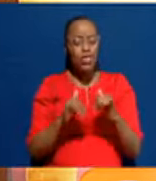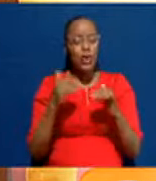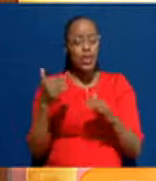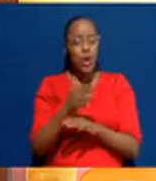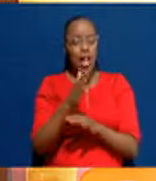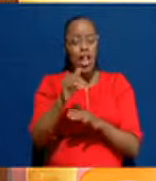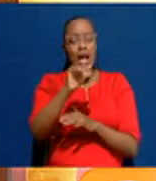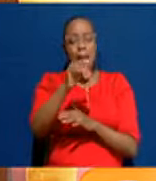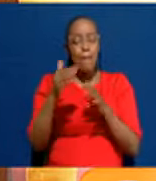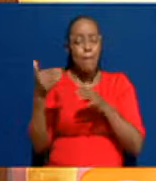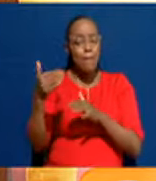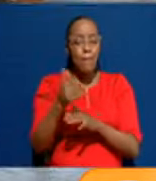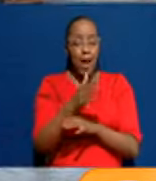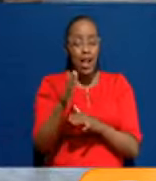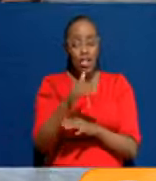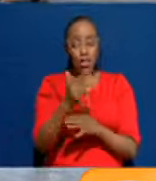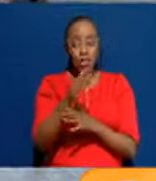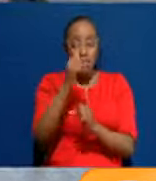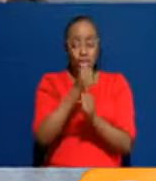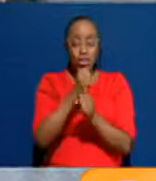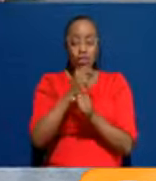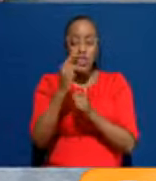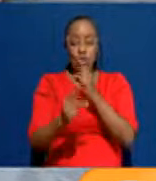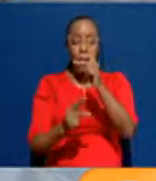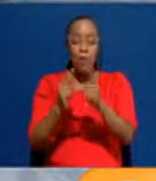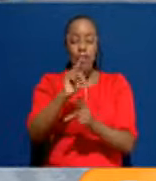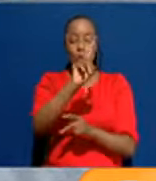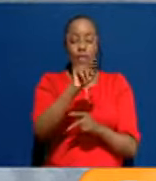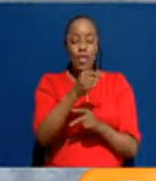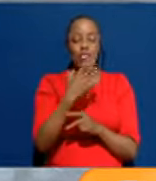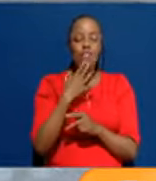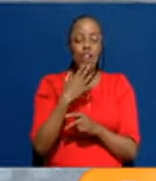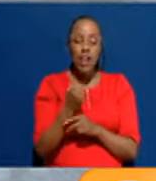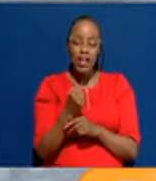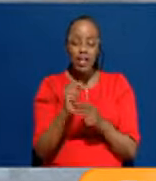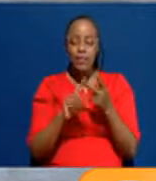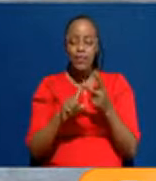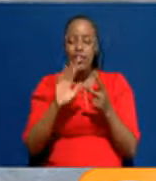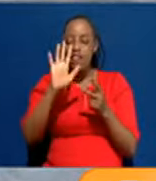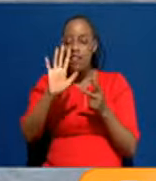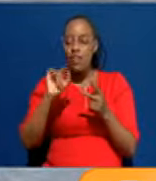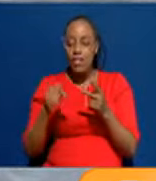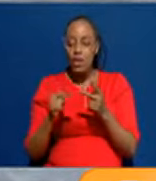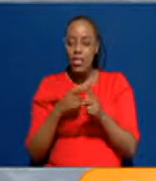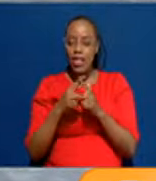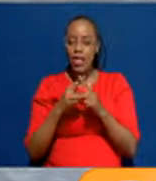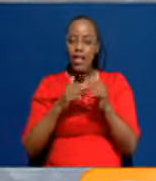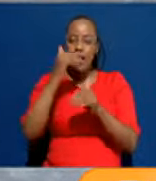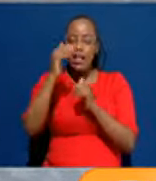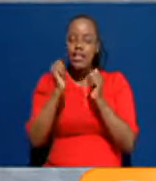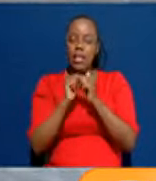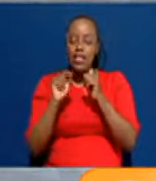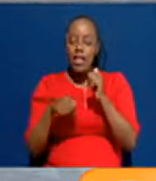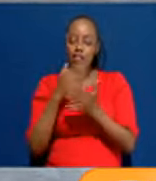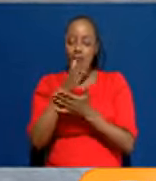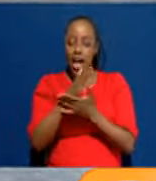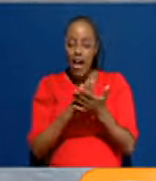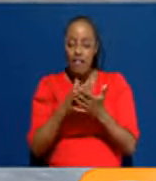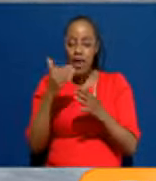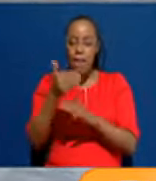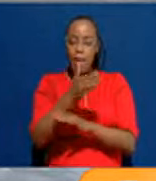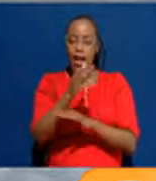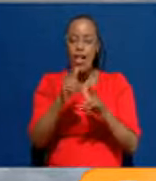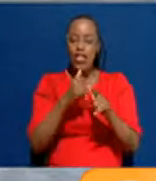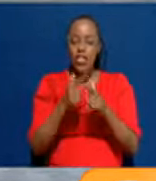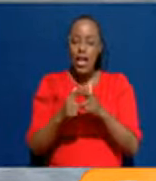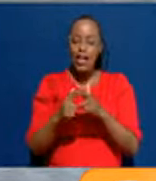start. So that's what you do. You progress. Nafanya 15. Yes. Nafanya 5. Yes. And then maybe 10. Yes. Half marathon. Yes. And